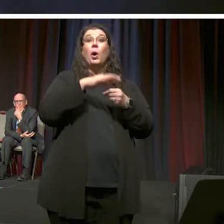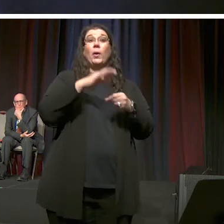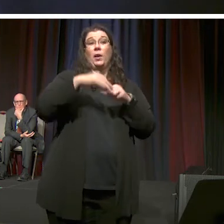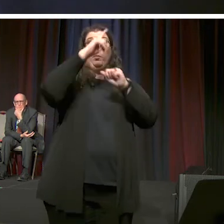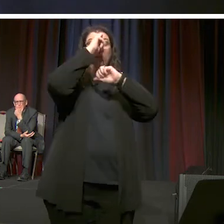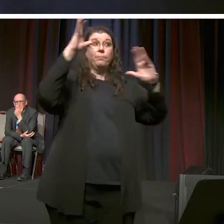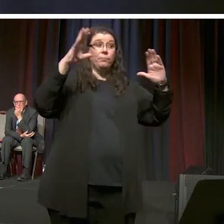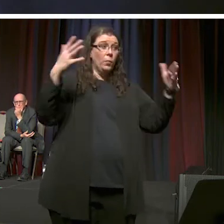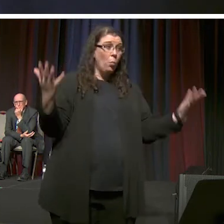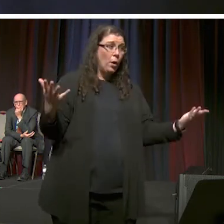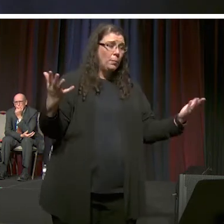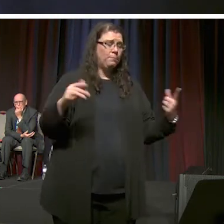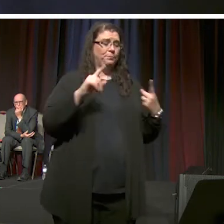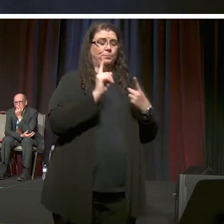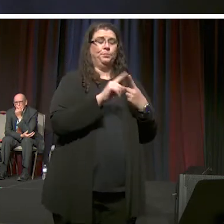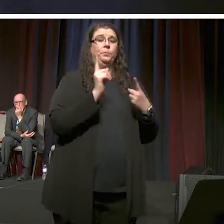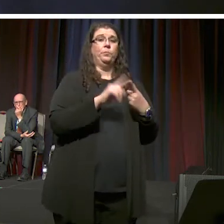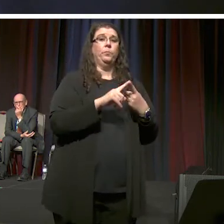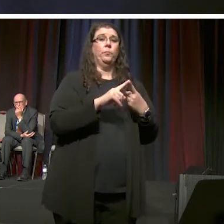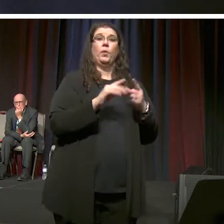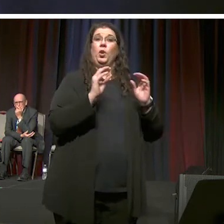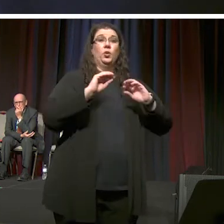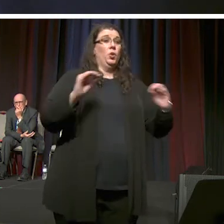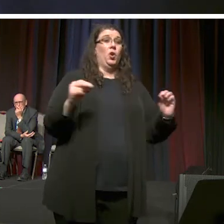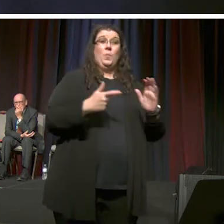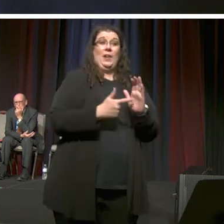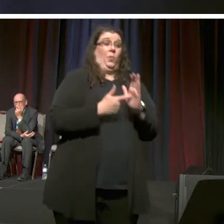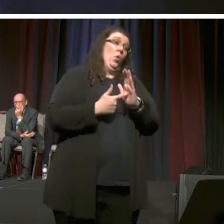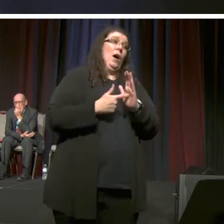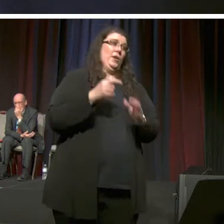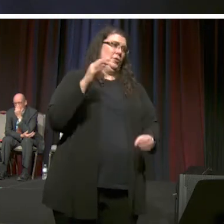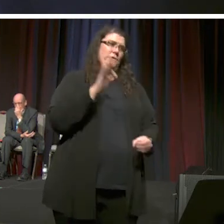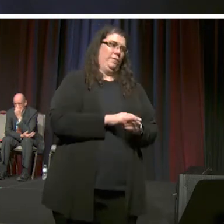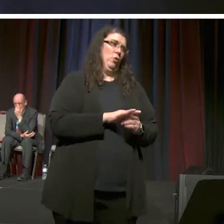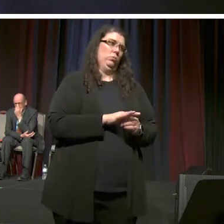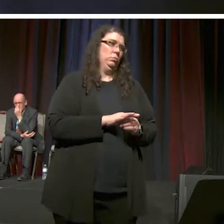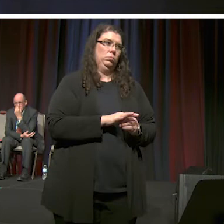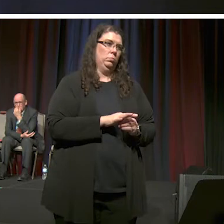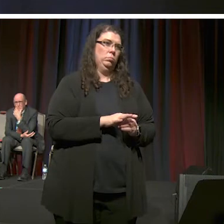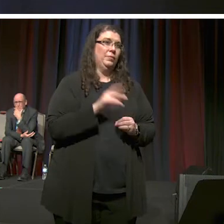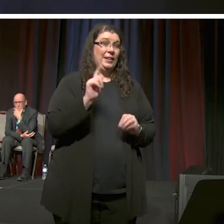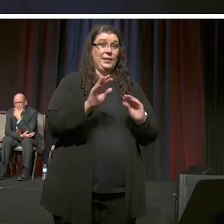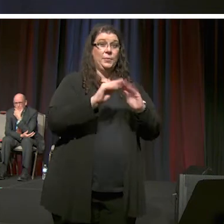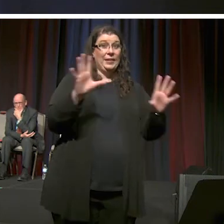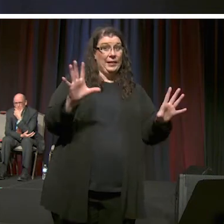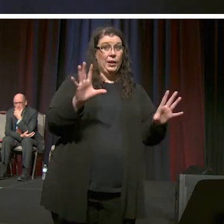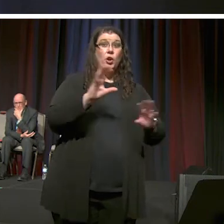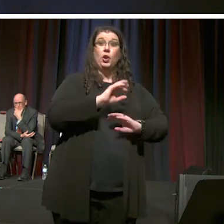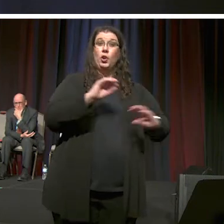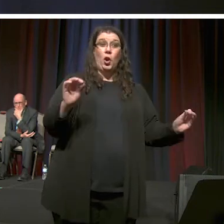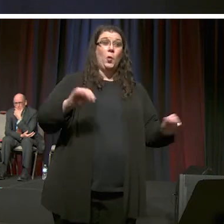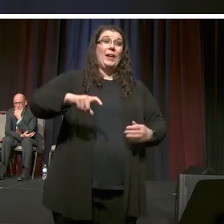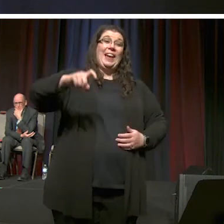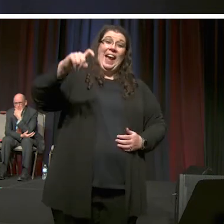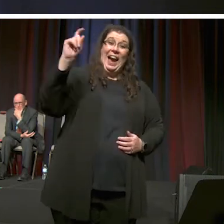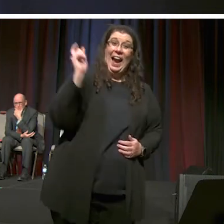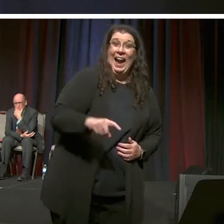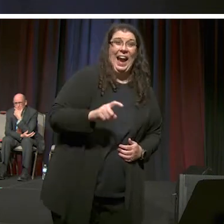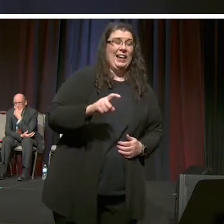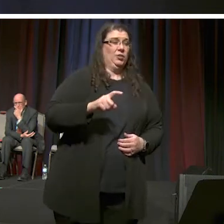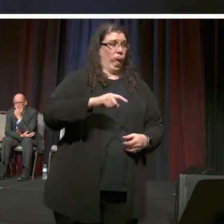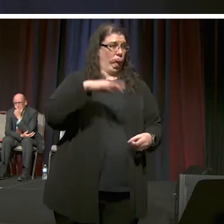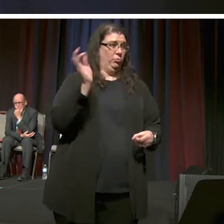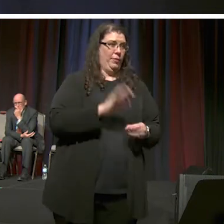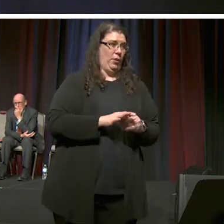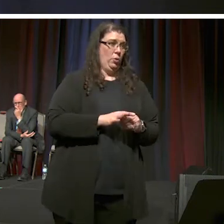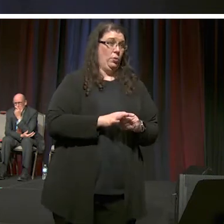that, number one, no one is required to take a vote. That needs to be very clear. No one has to take a vote. But